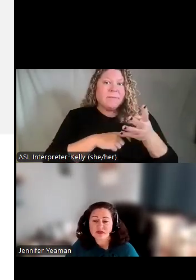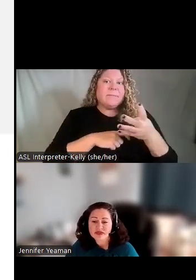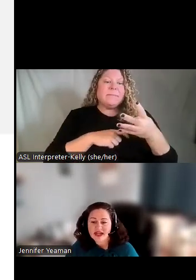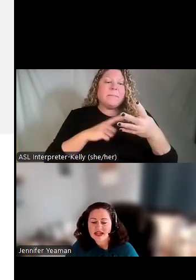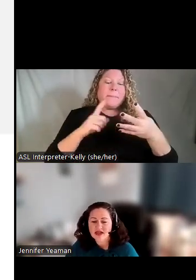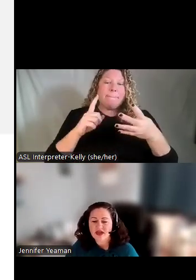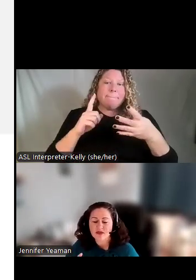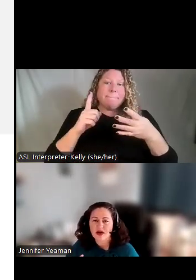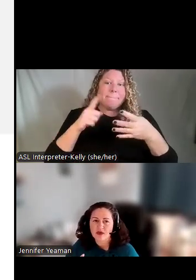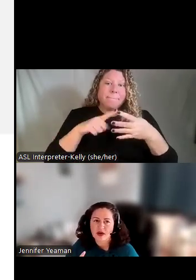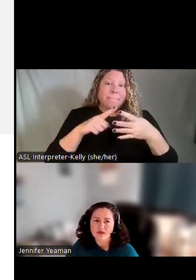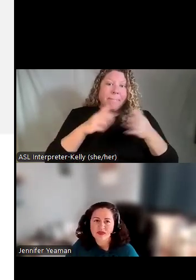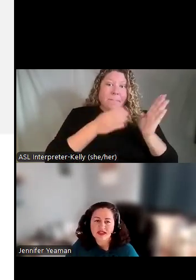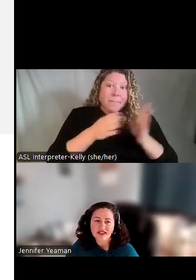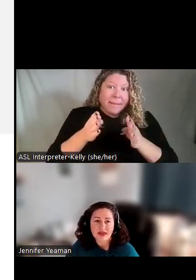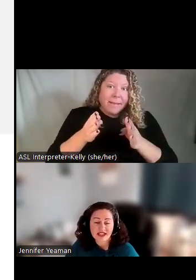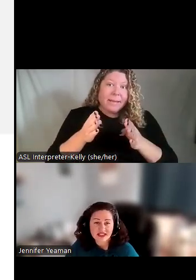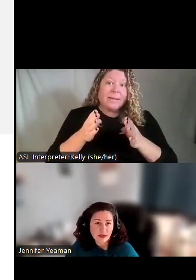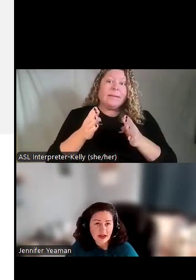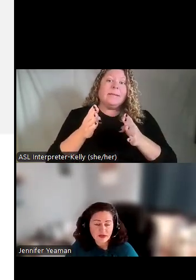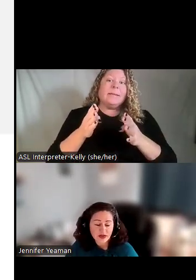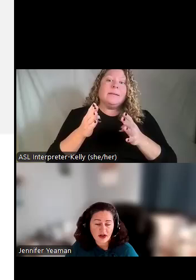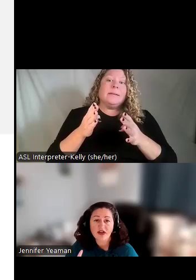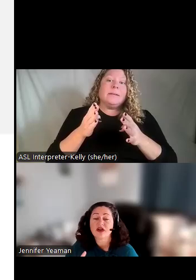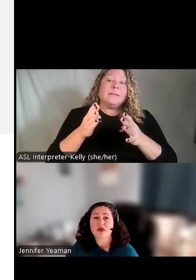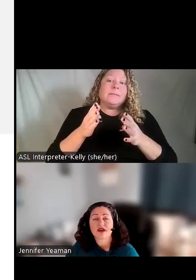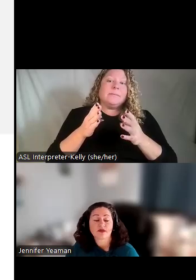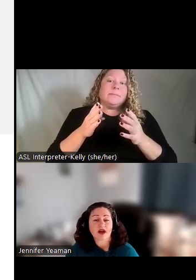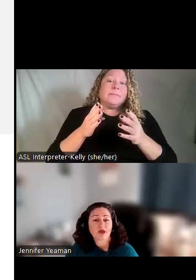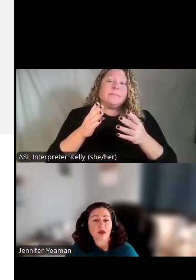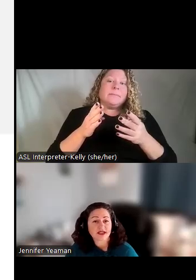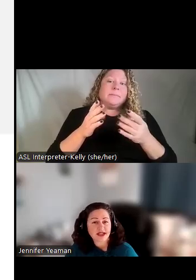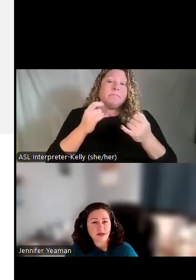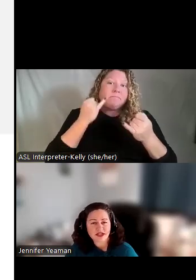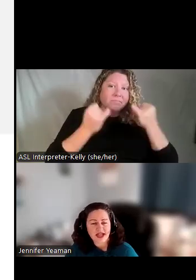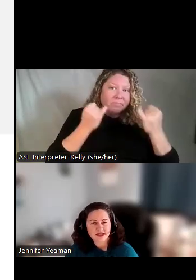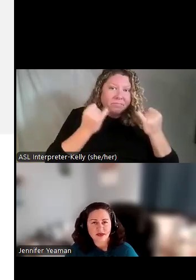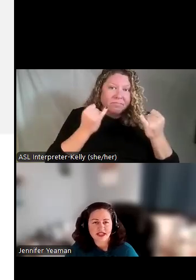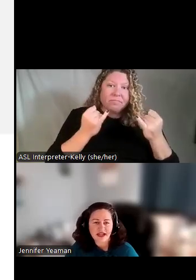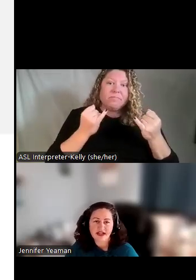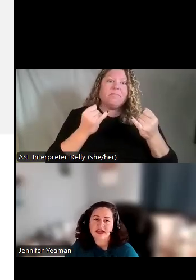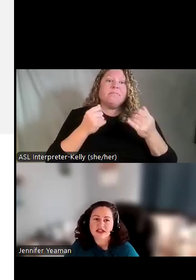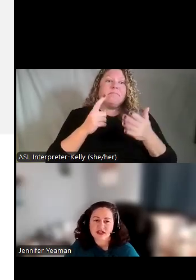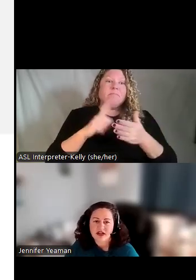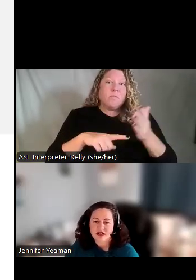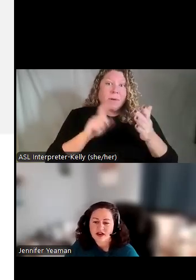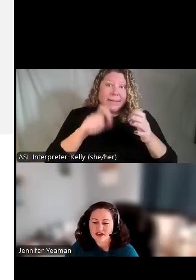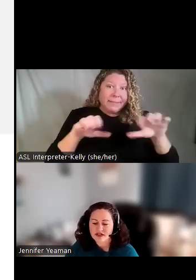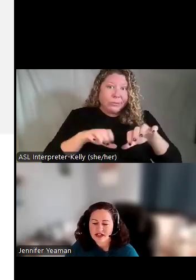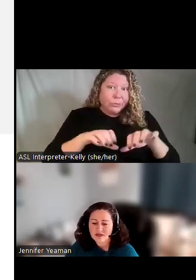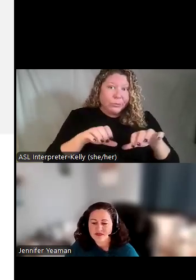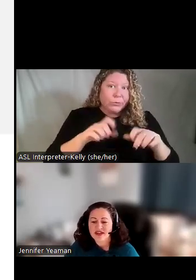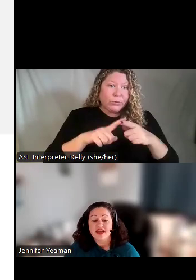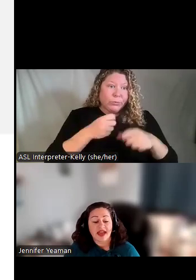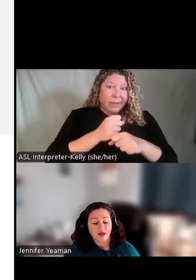opportunity to do some planning, thought about some ideas that we had for our card. We thought about what steps or tasks it would take to get our